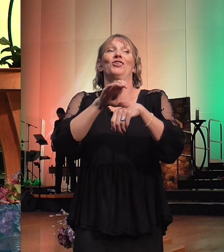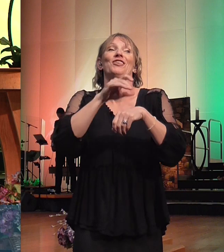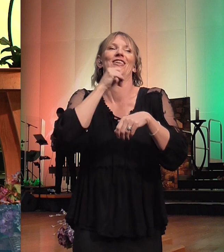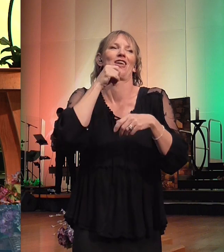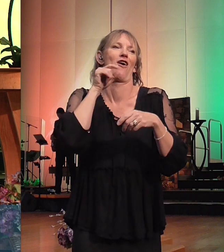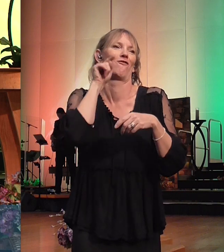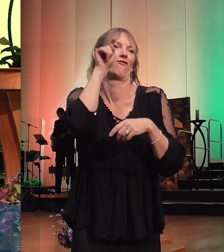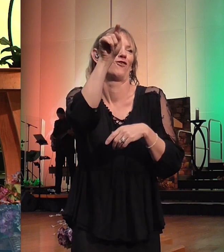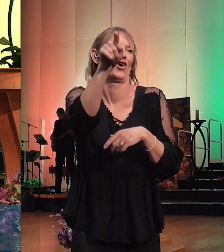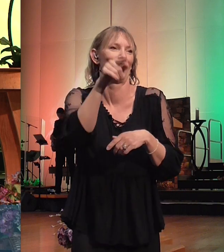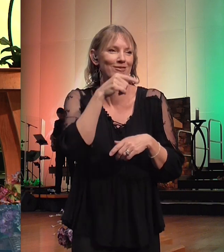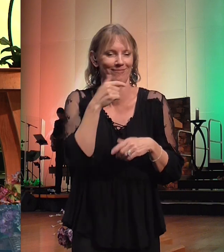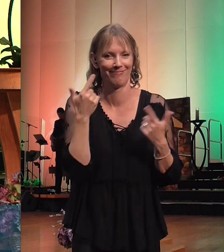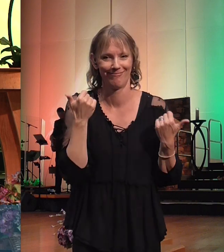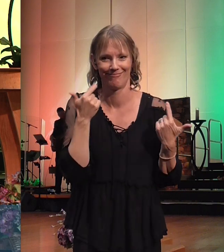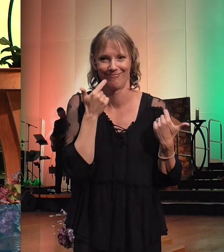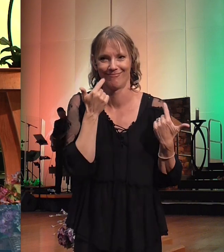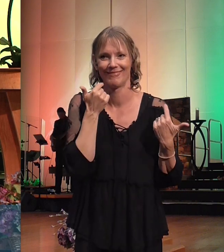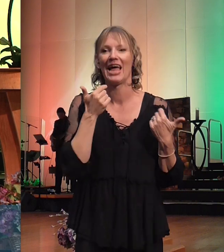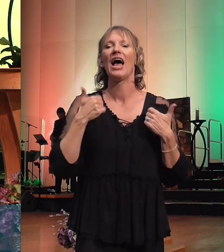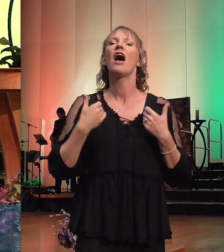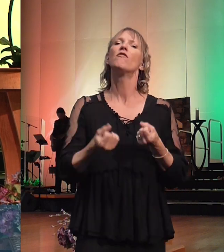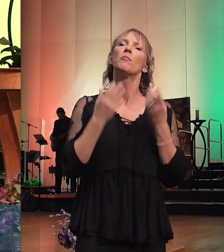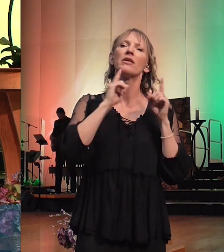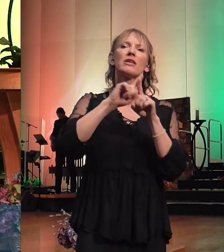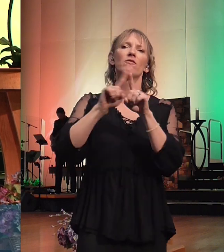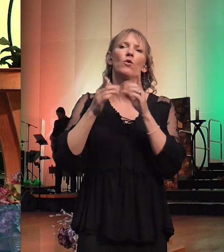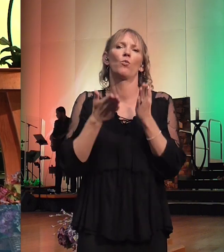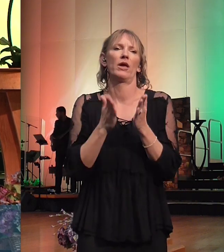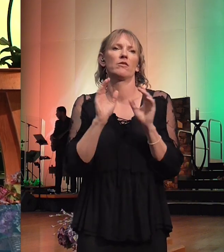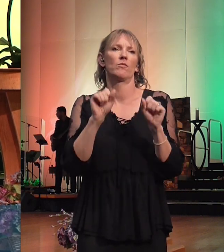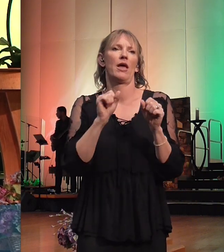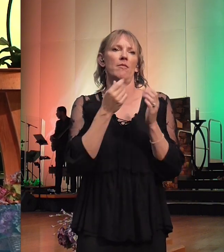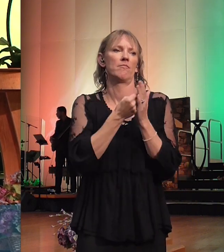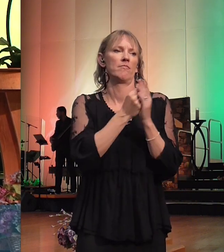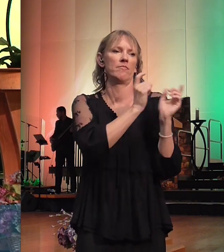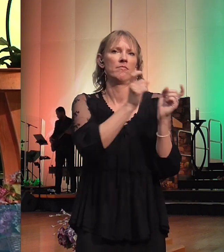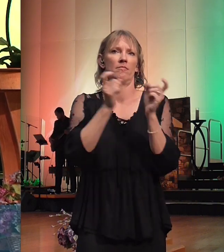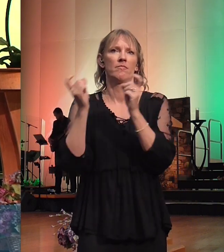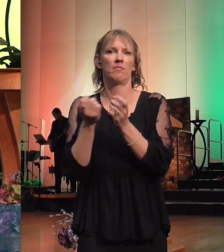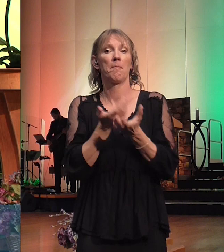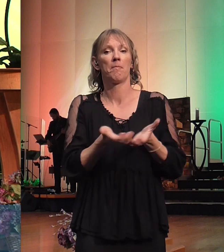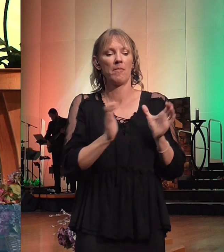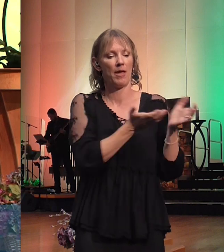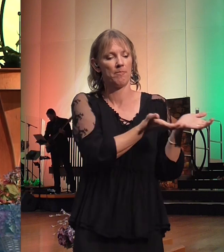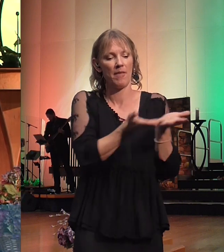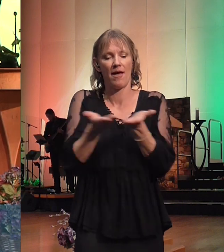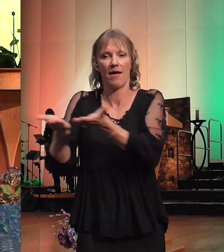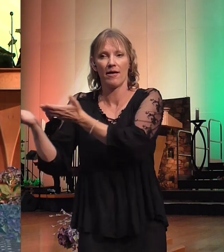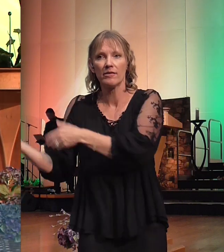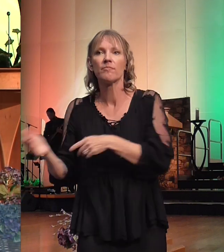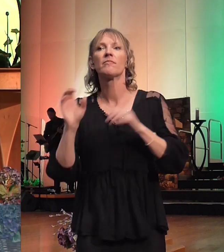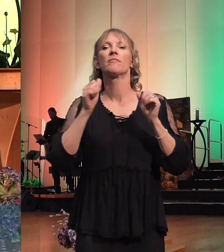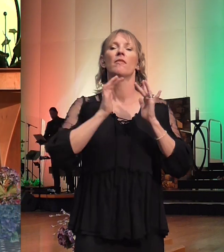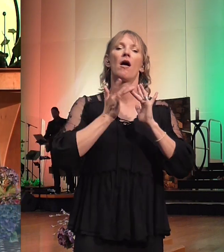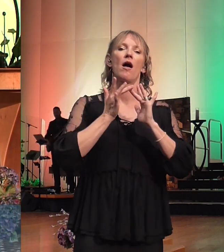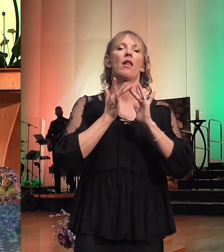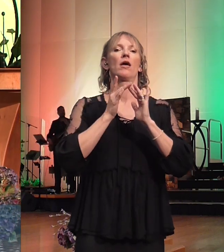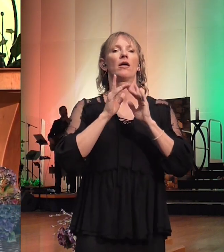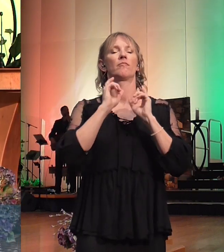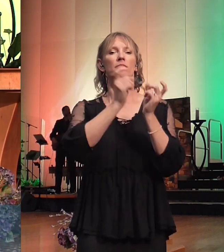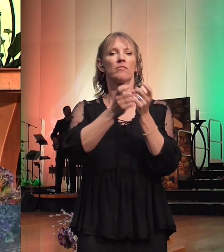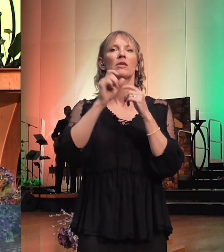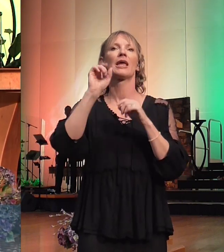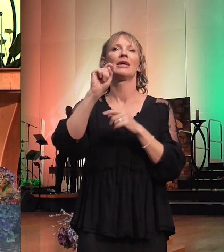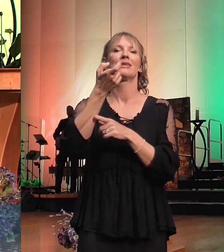So we have many ways to give to Mile High Church right here in the offering plate. You can go online and give through our website. You can